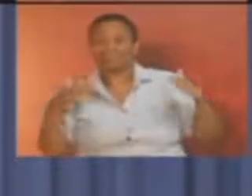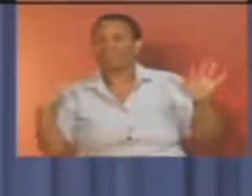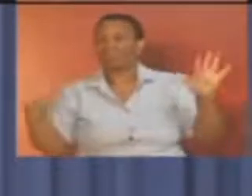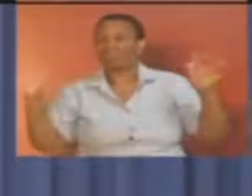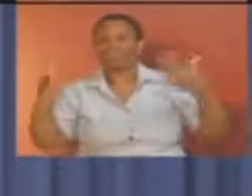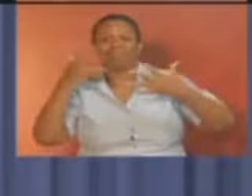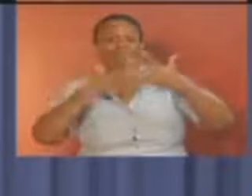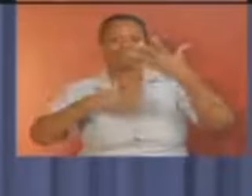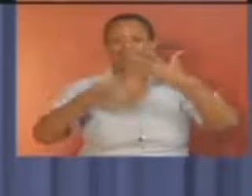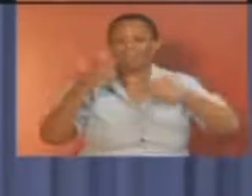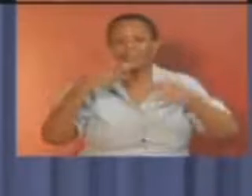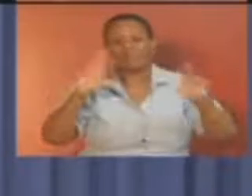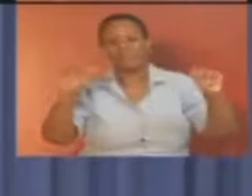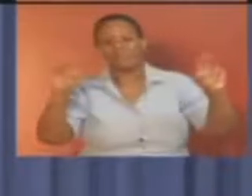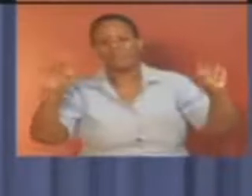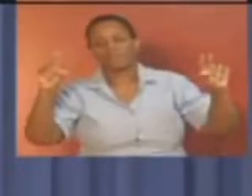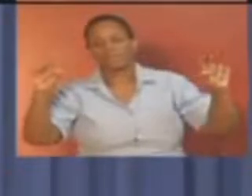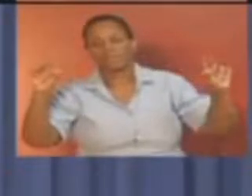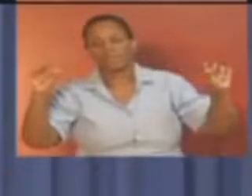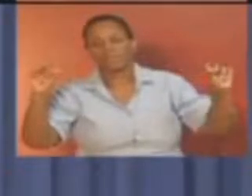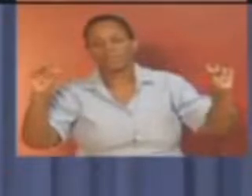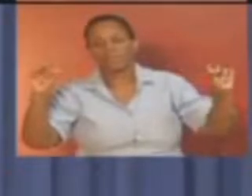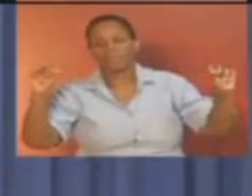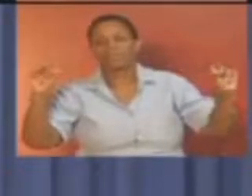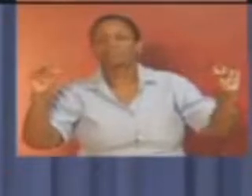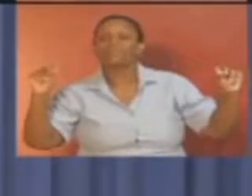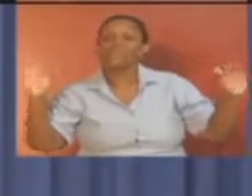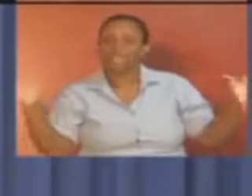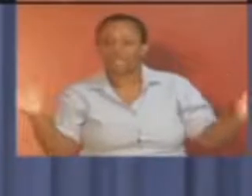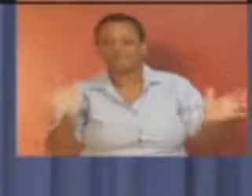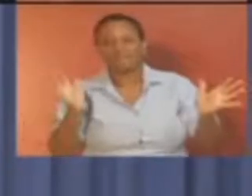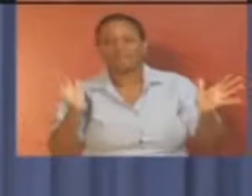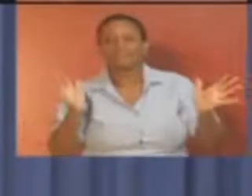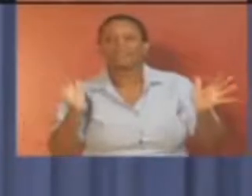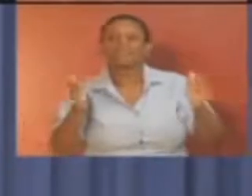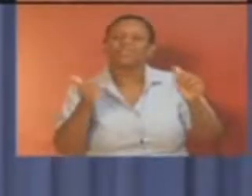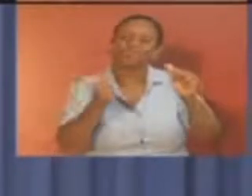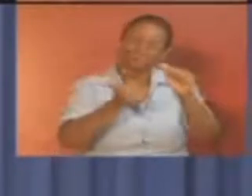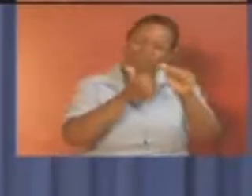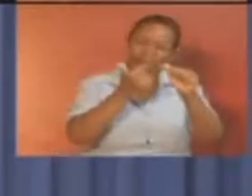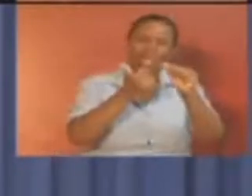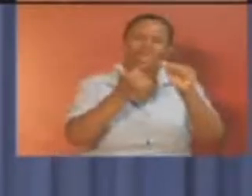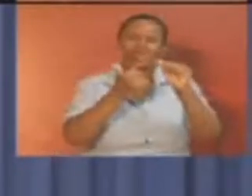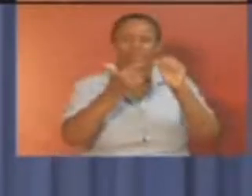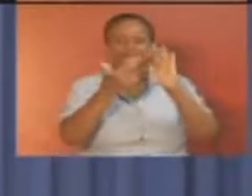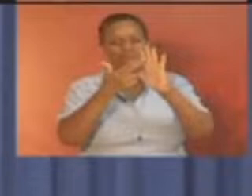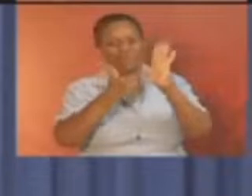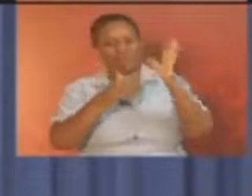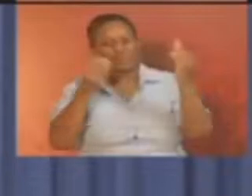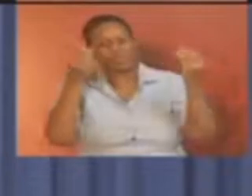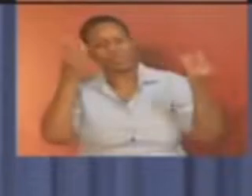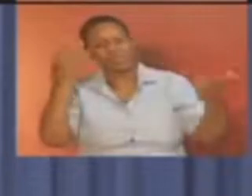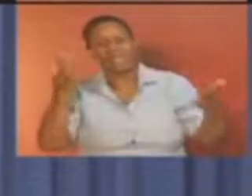Encourage them to cooperate. You'd be amazed that they might listen to you if you are